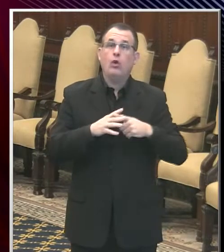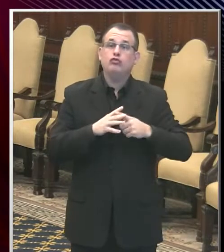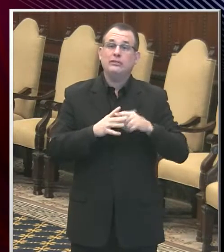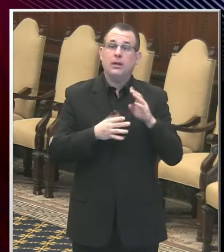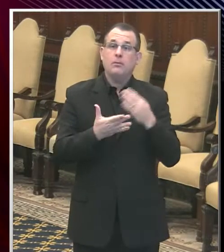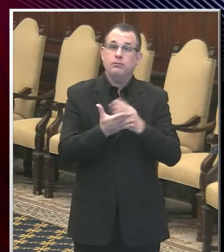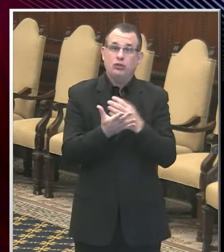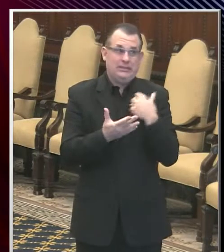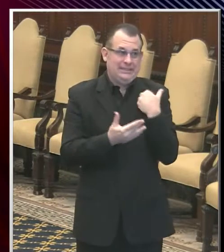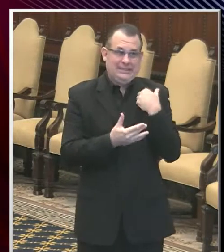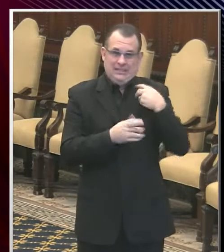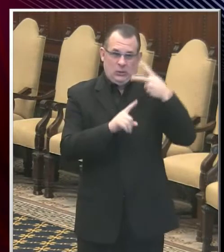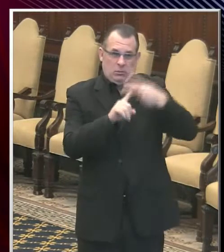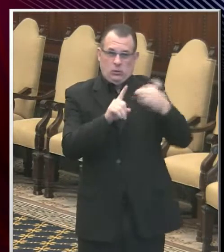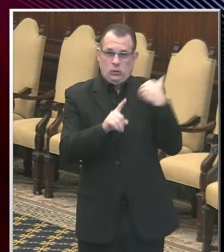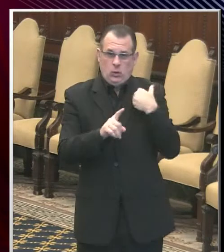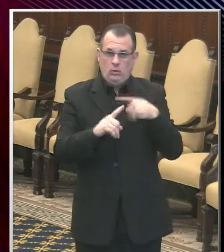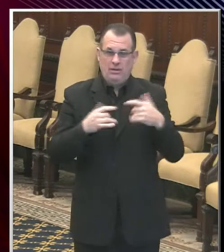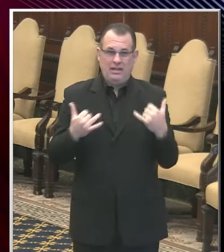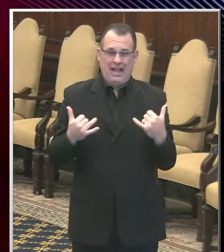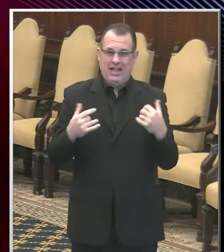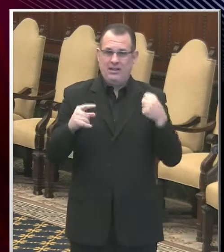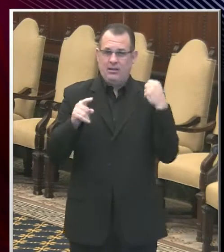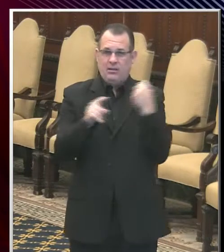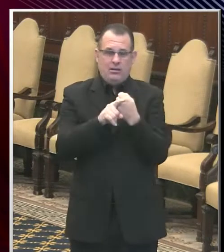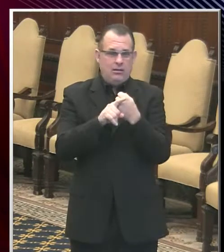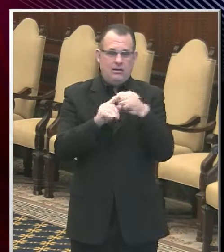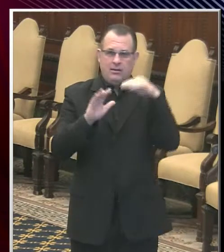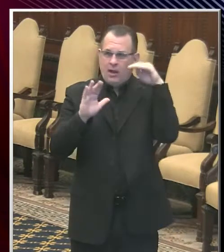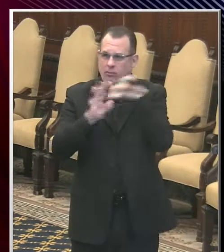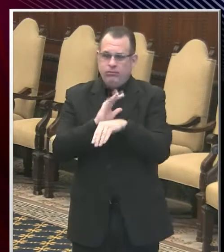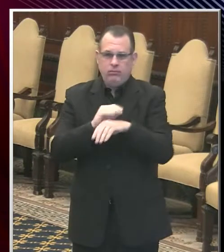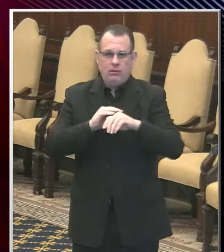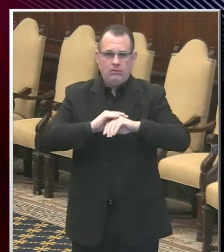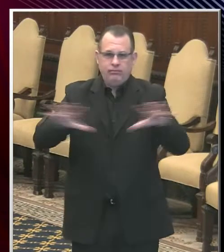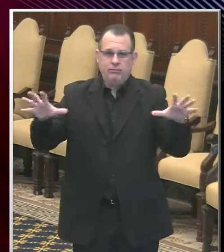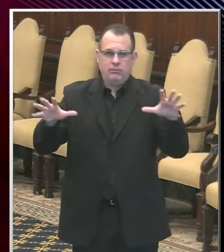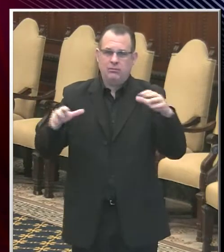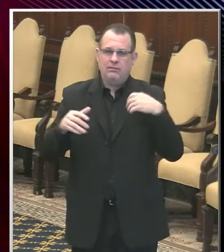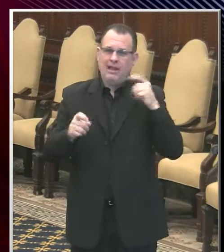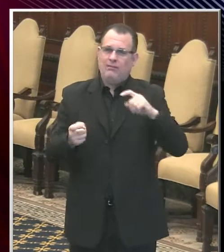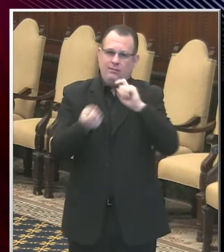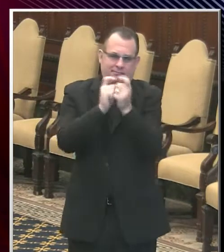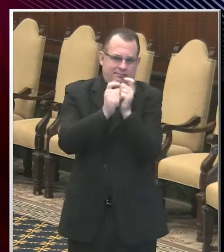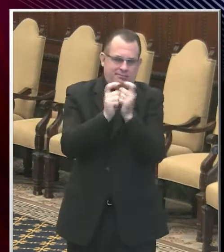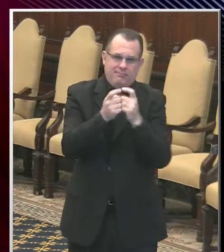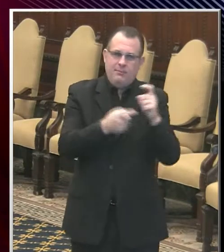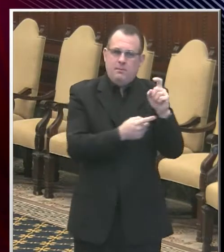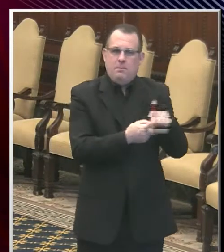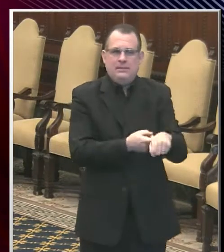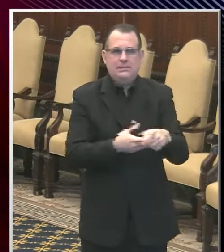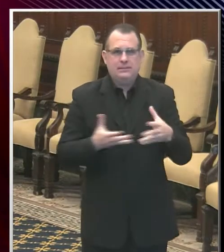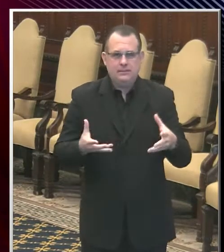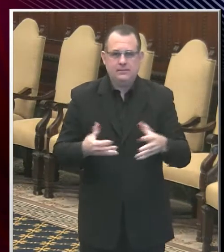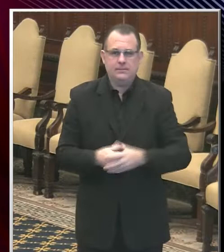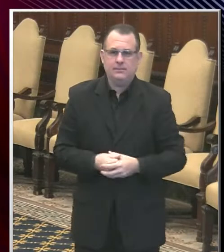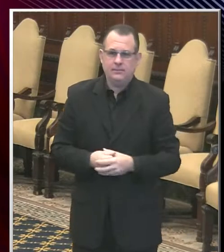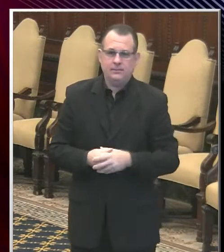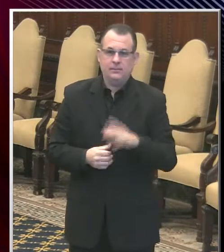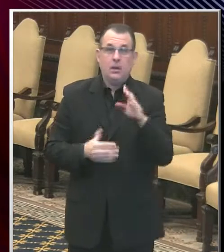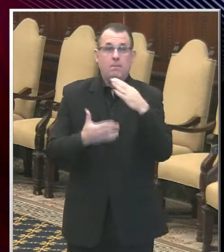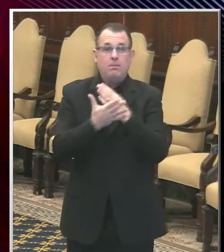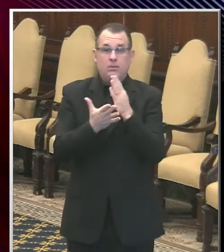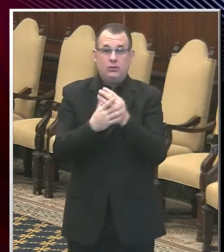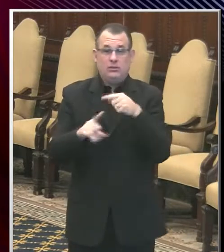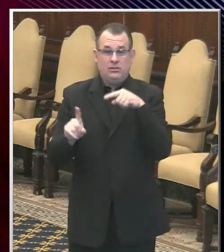aware, the economic downturn resulting from the pandemic made this revision to the original spending plan necessary. This budget pares city